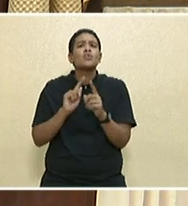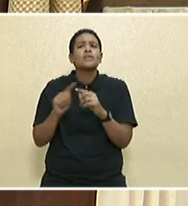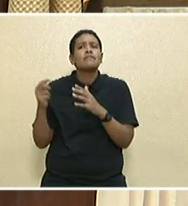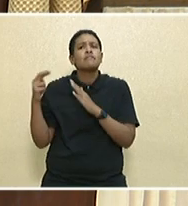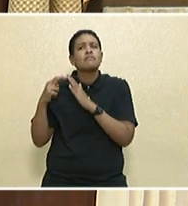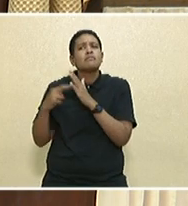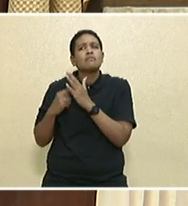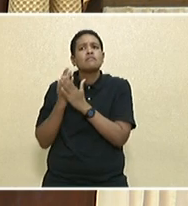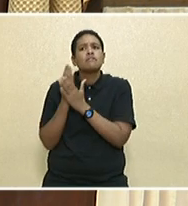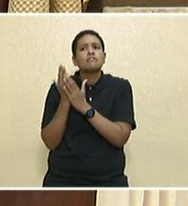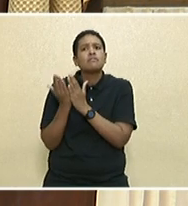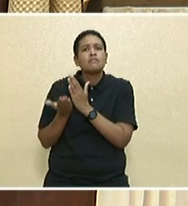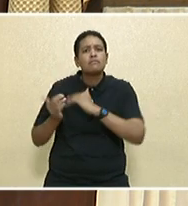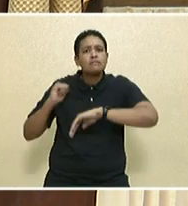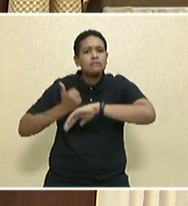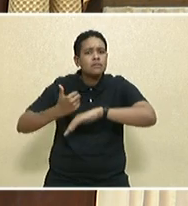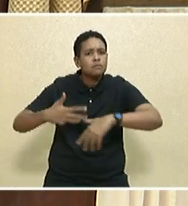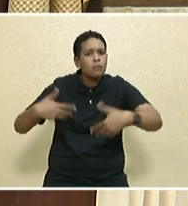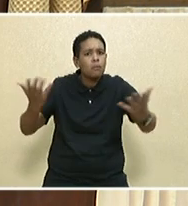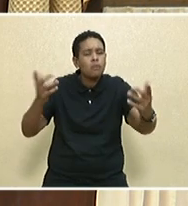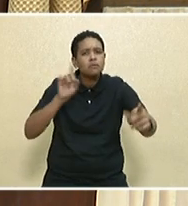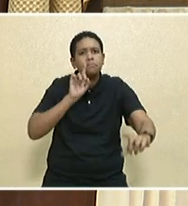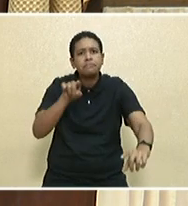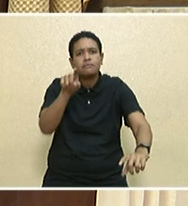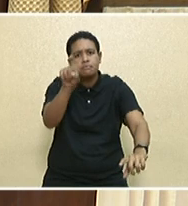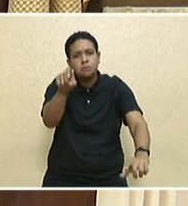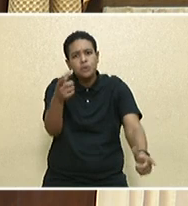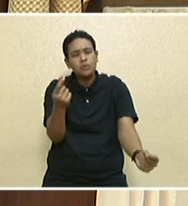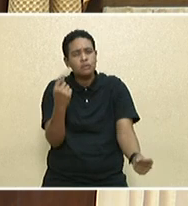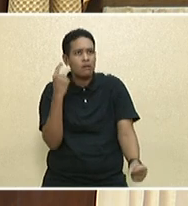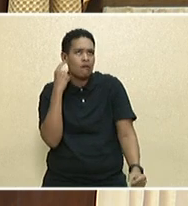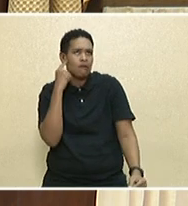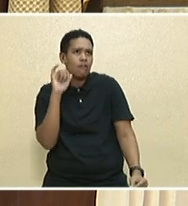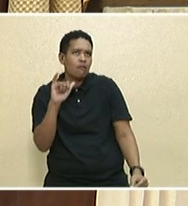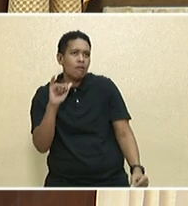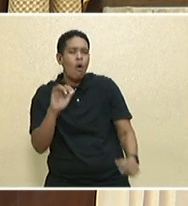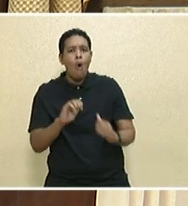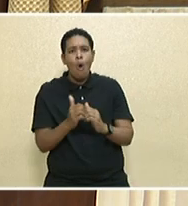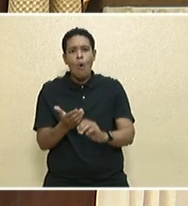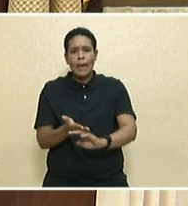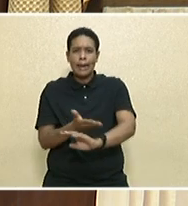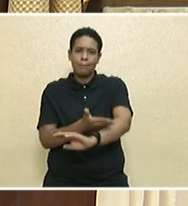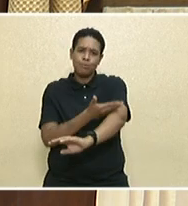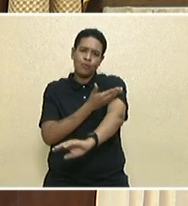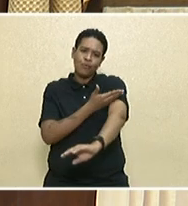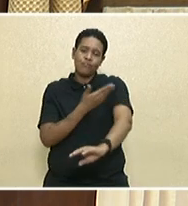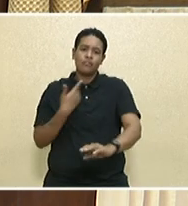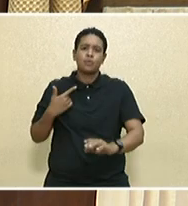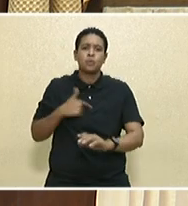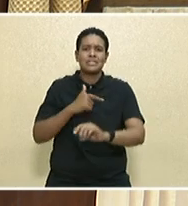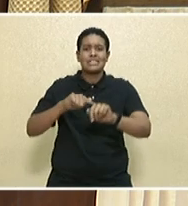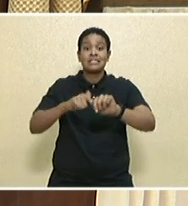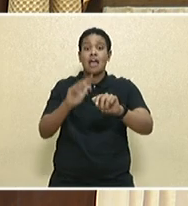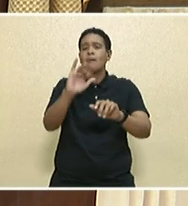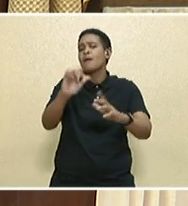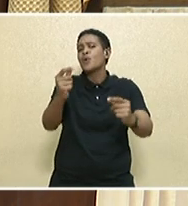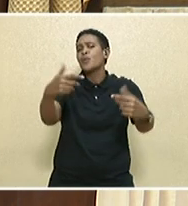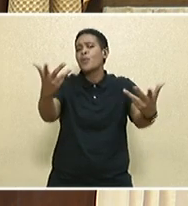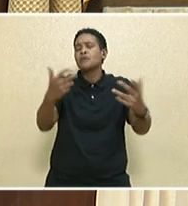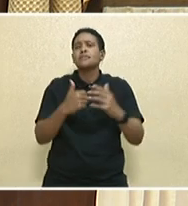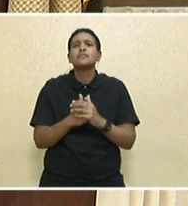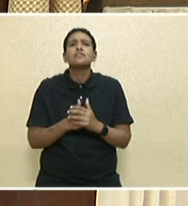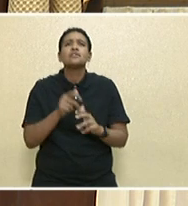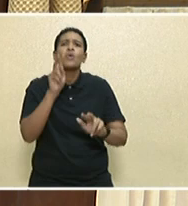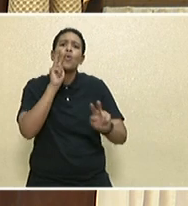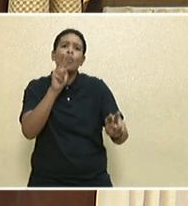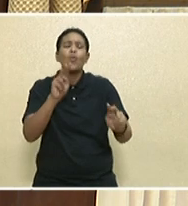are already in place and figuring out ways to improve those measures. We started off by